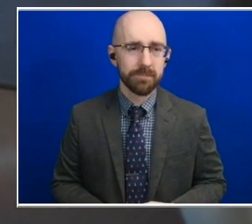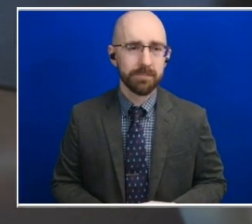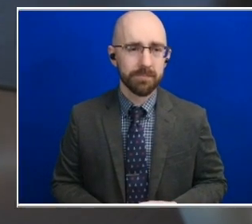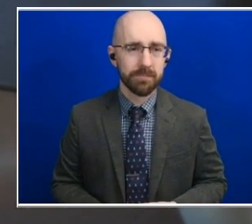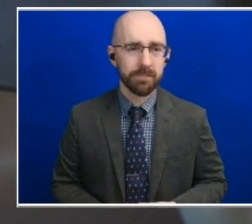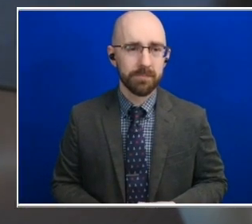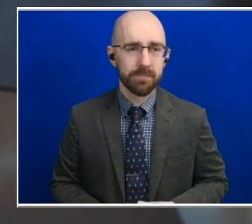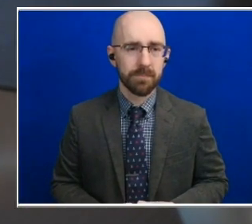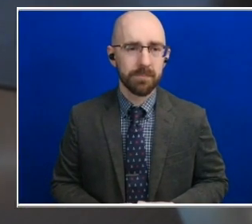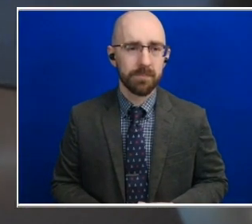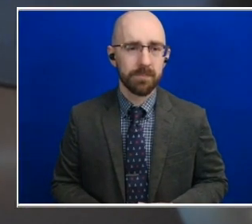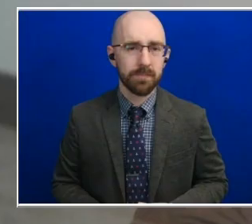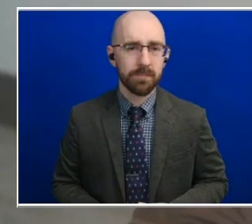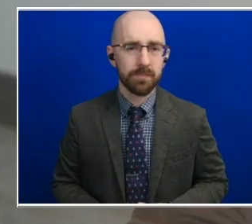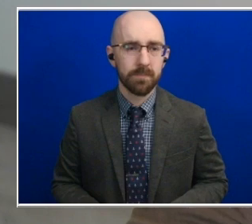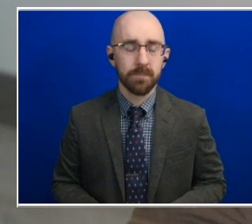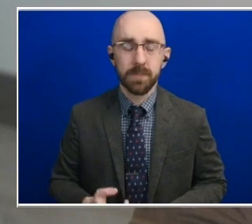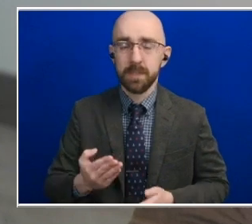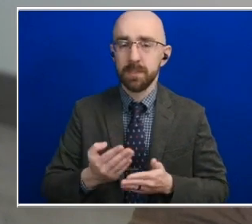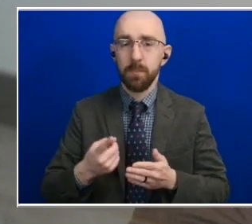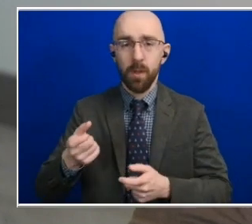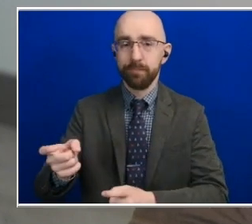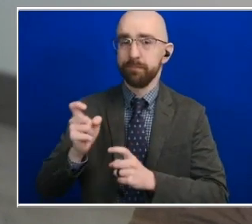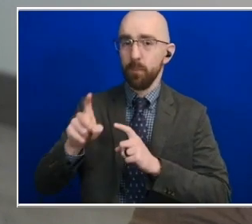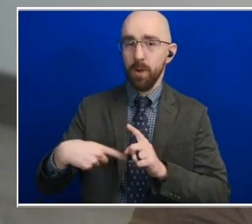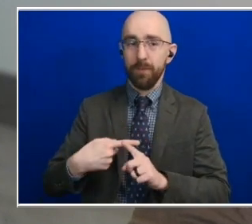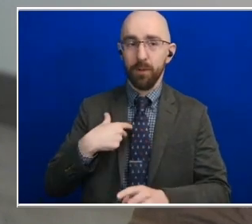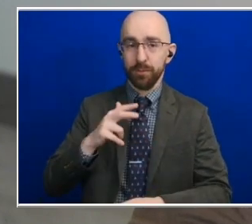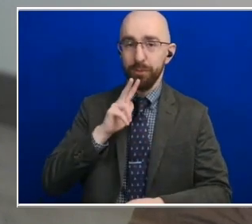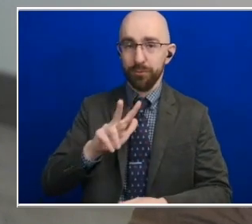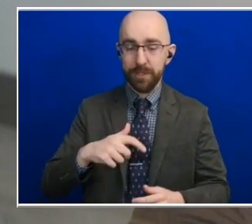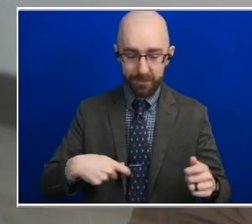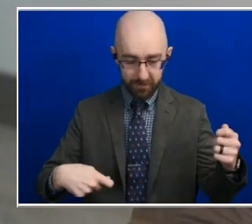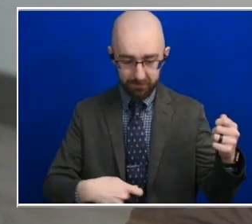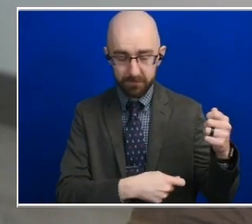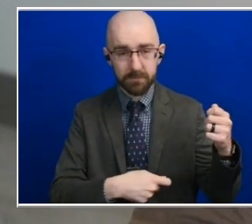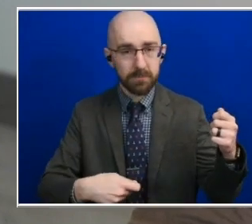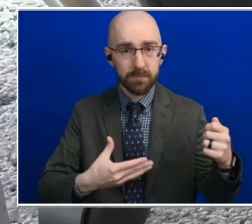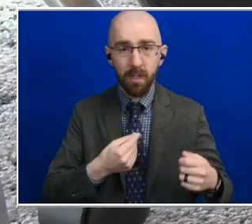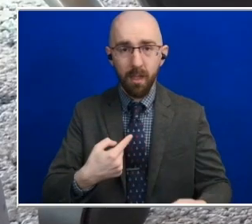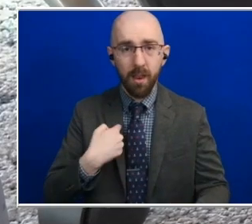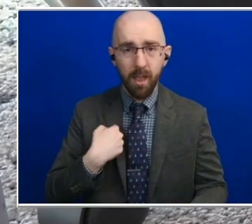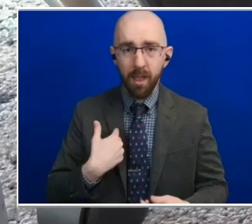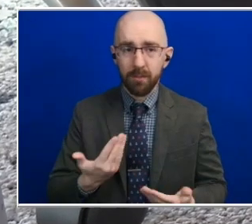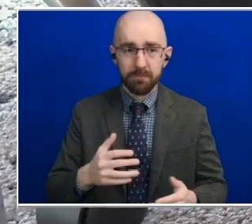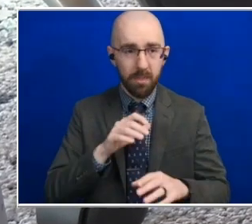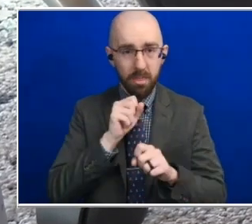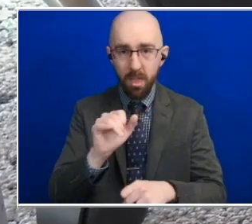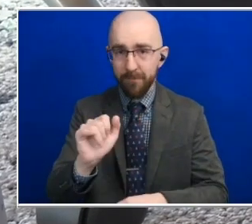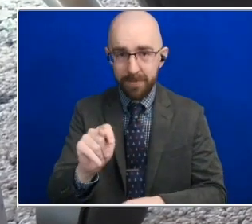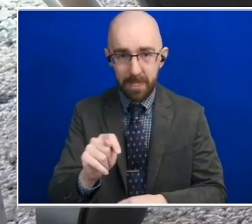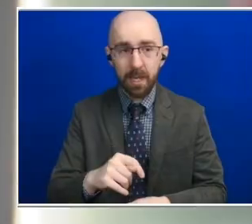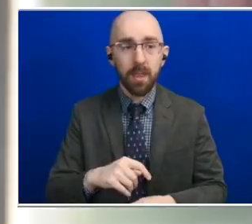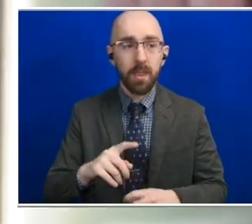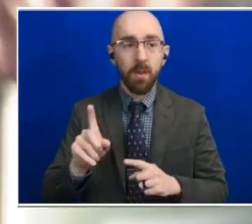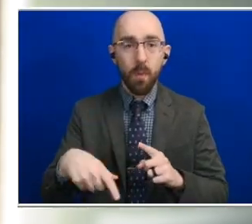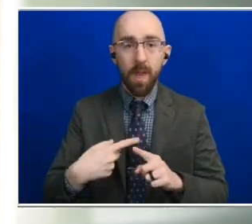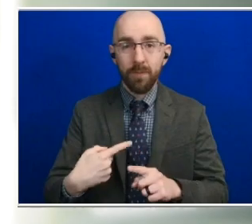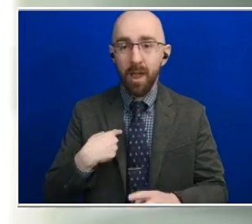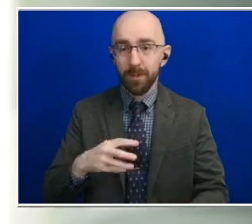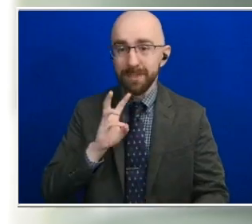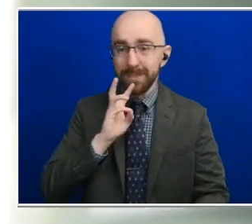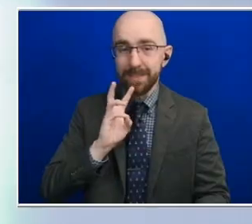I was handed a cello when I was 3, and I loved it. And by the time I was 6,